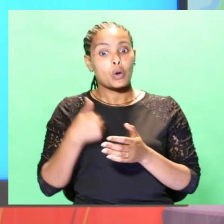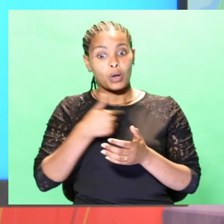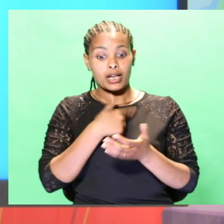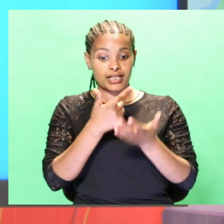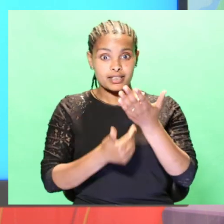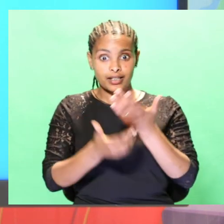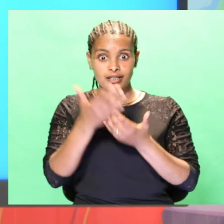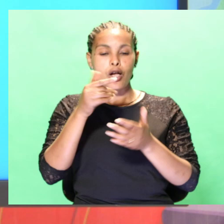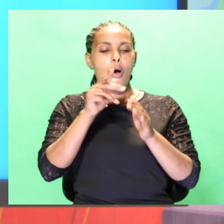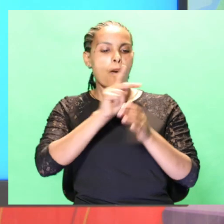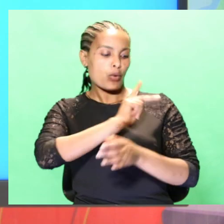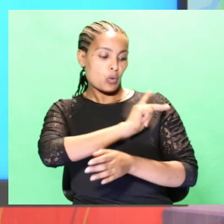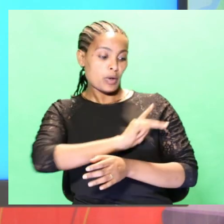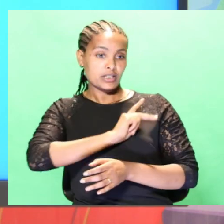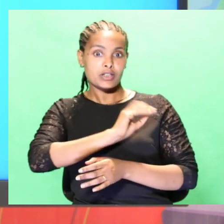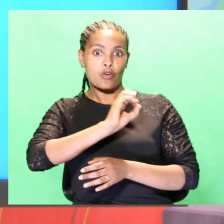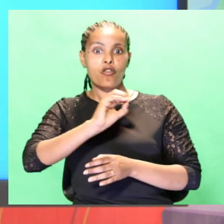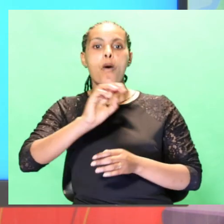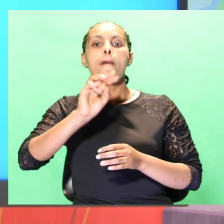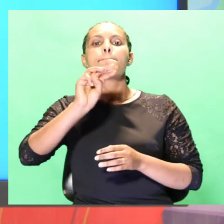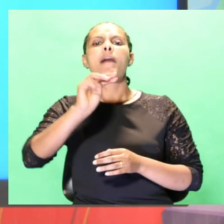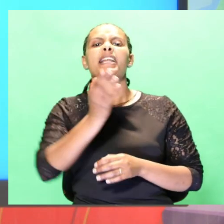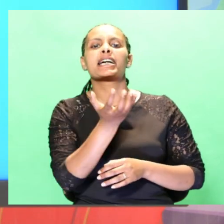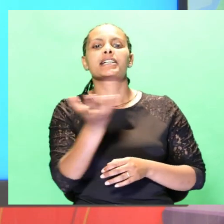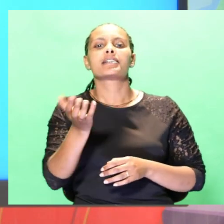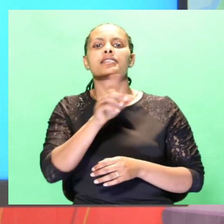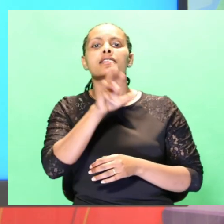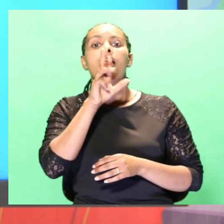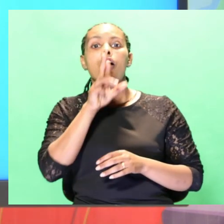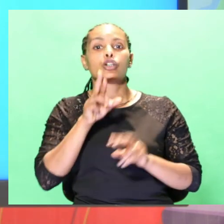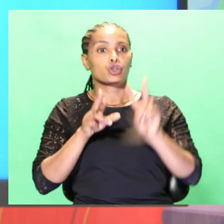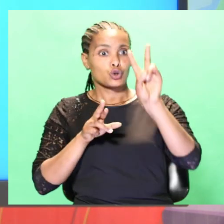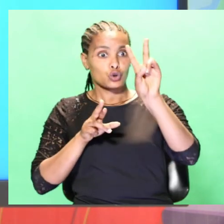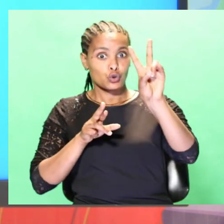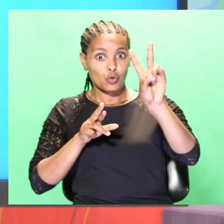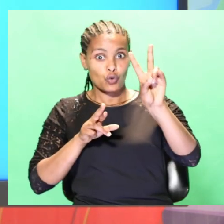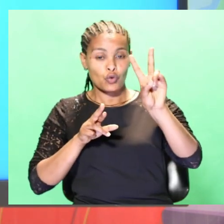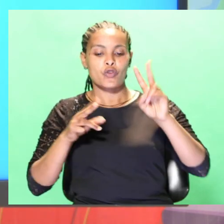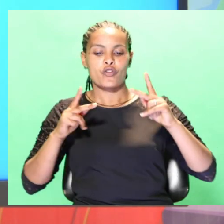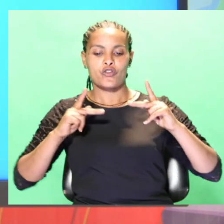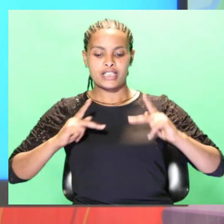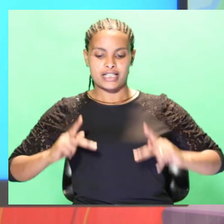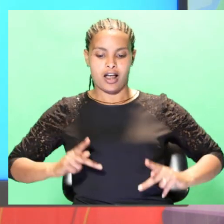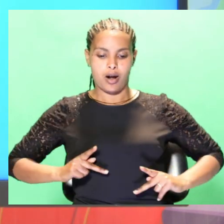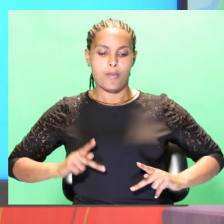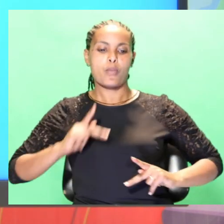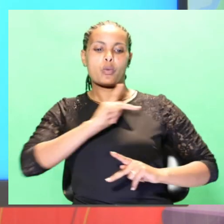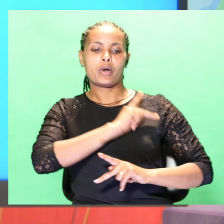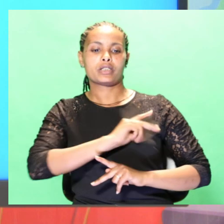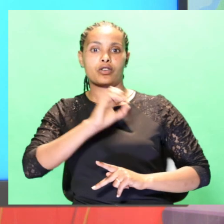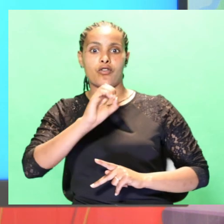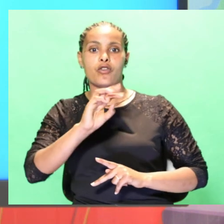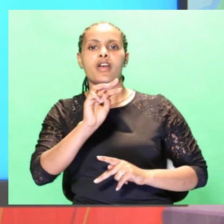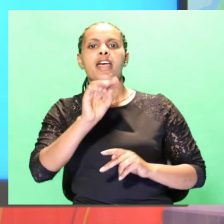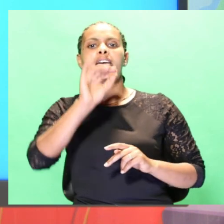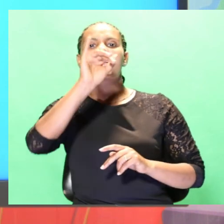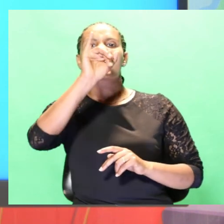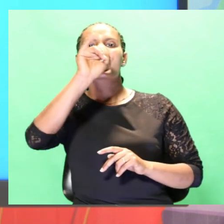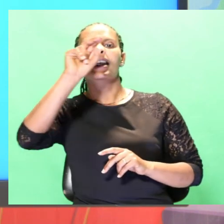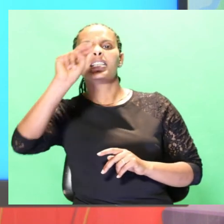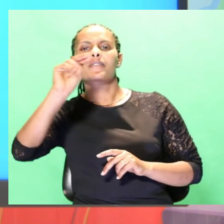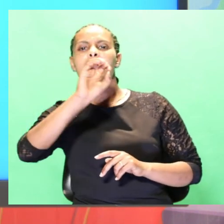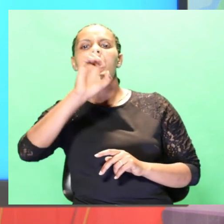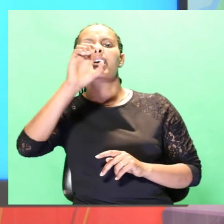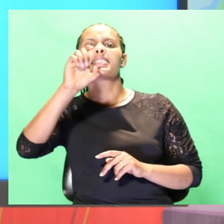We discussed properties of matter. There are two physical properties of a matter. These are intensive